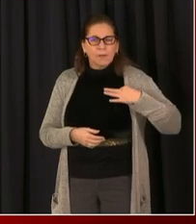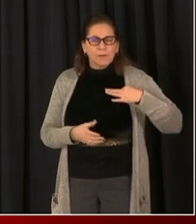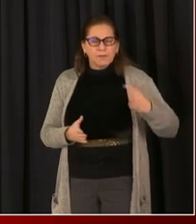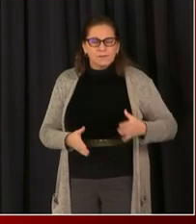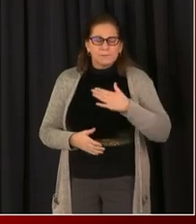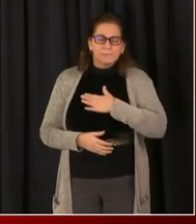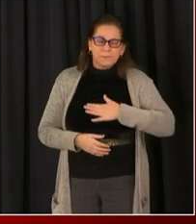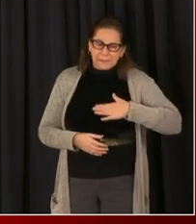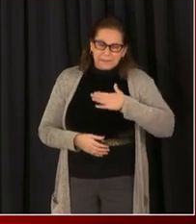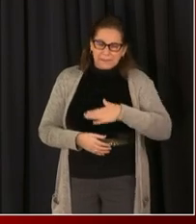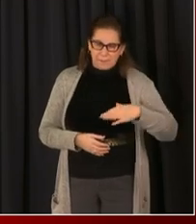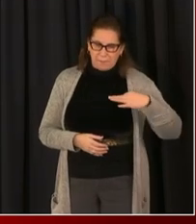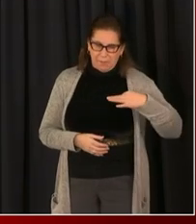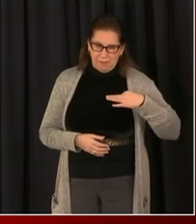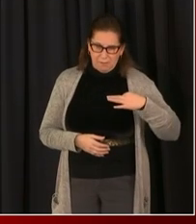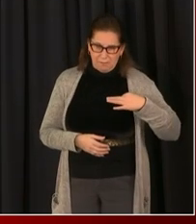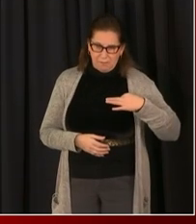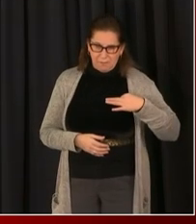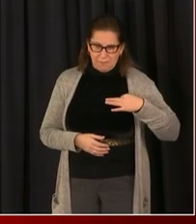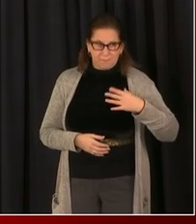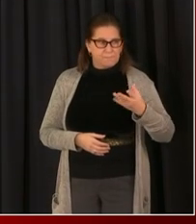questions.